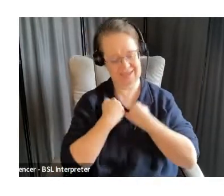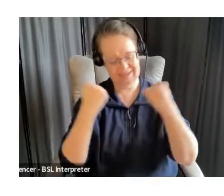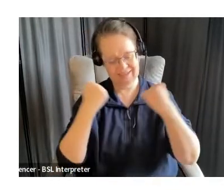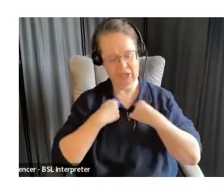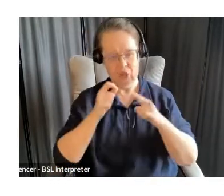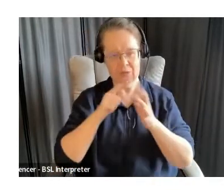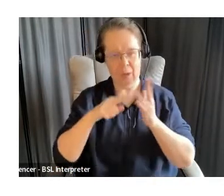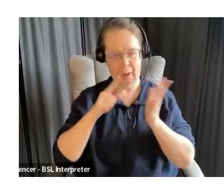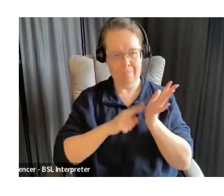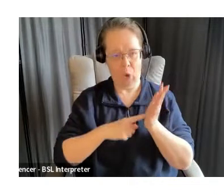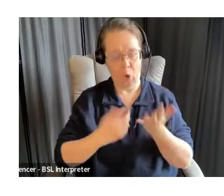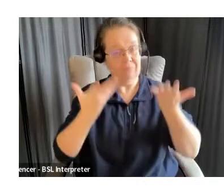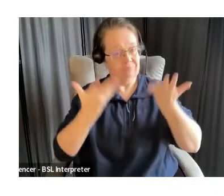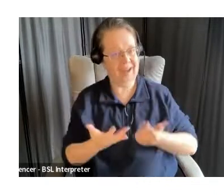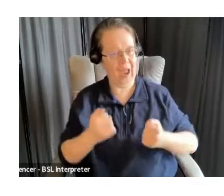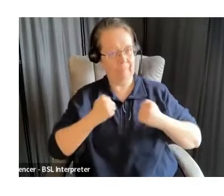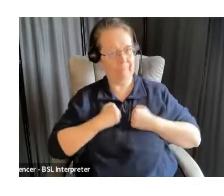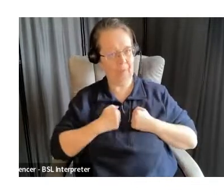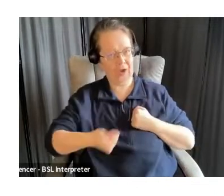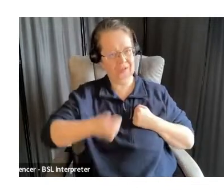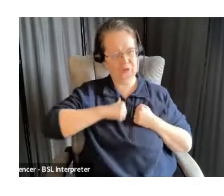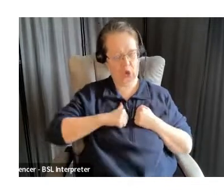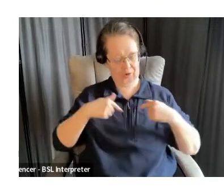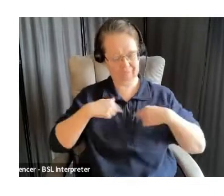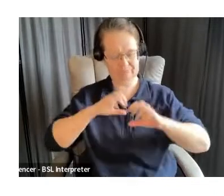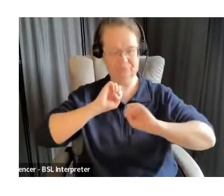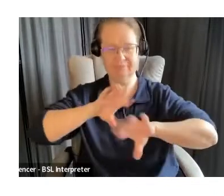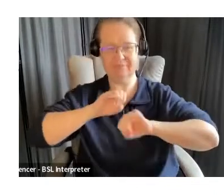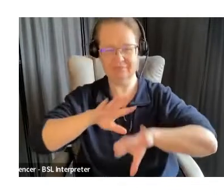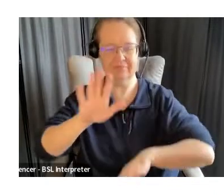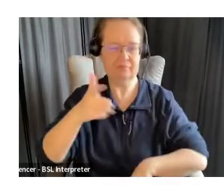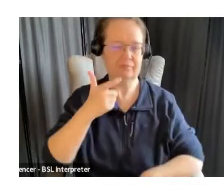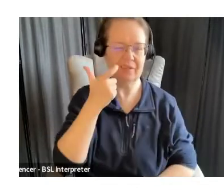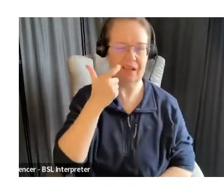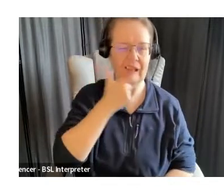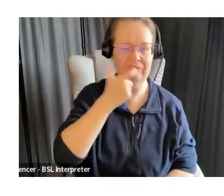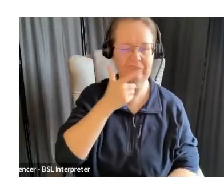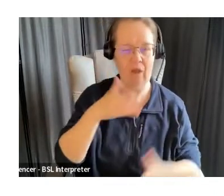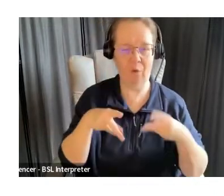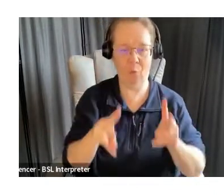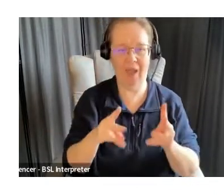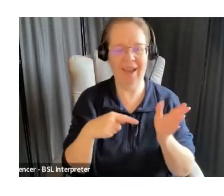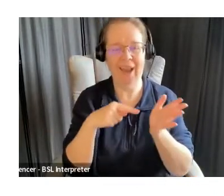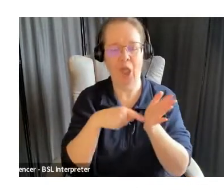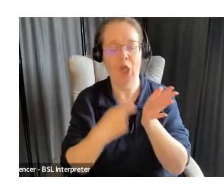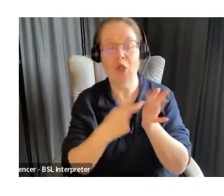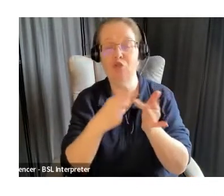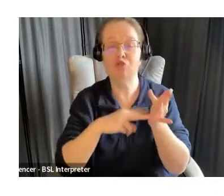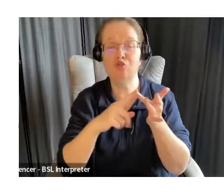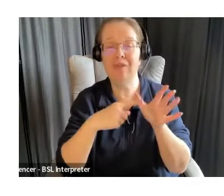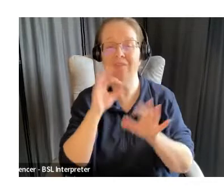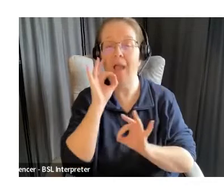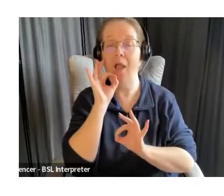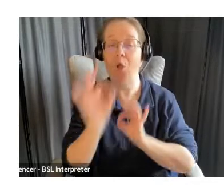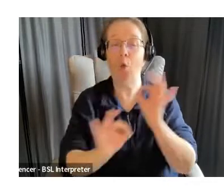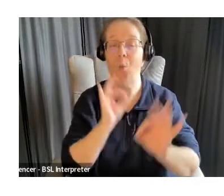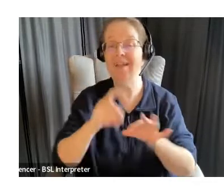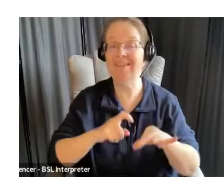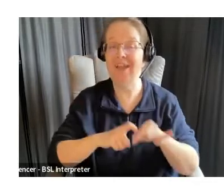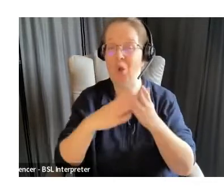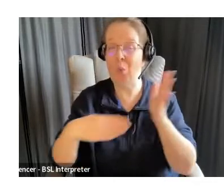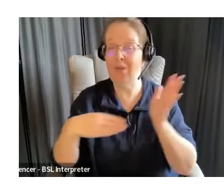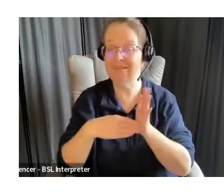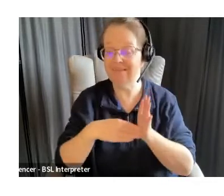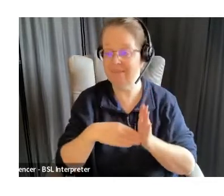you. I thought I'd do it in a fun way. I'm going to do a trivia quiz. You've got to guess the number or guess the percentage,